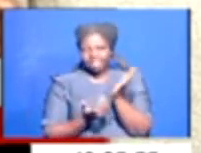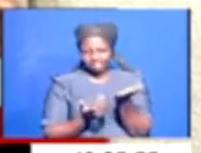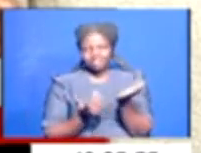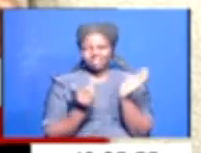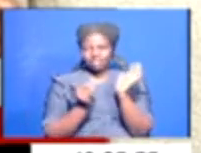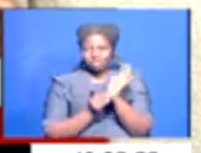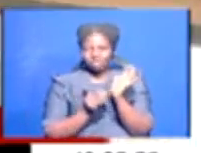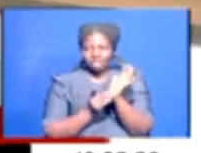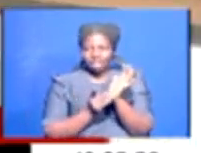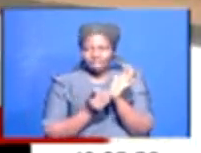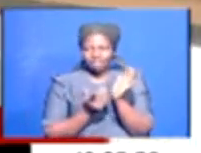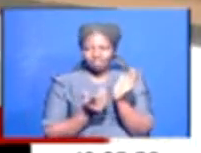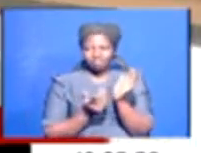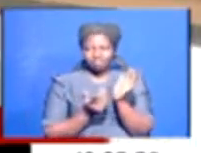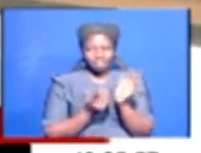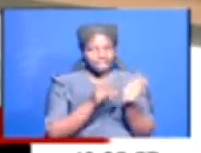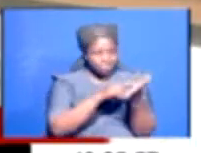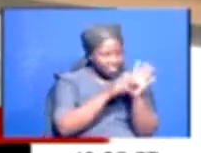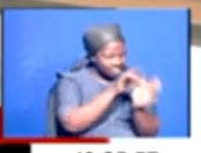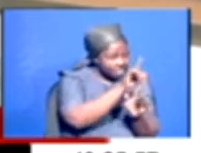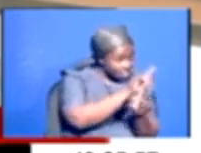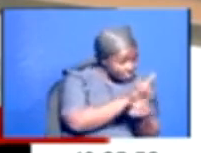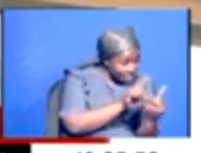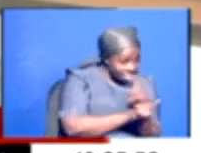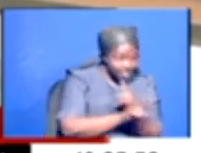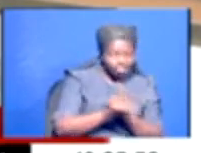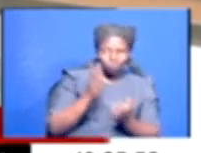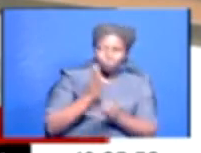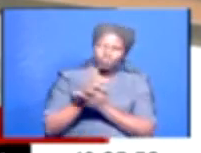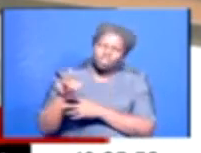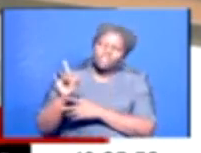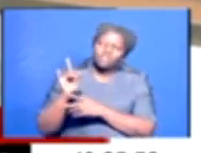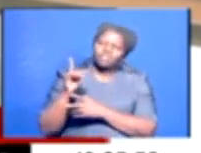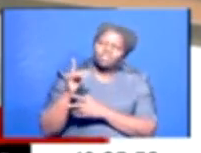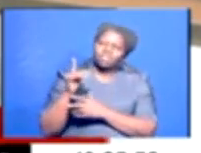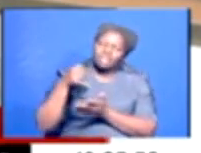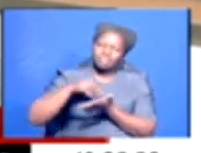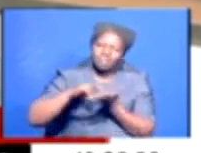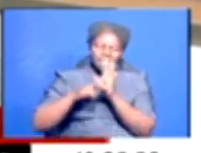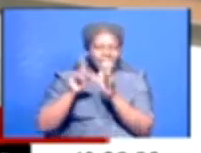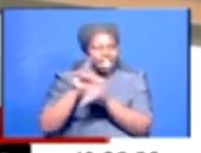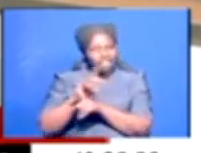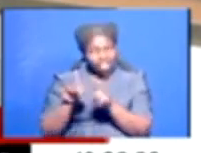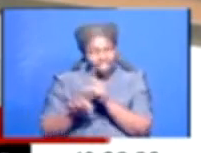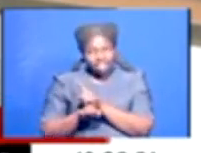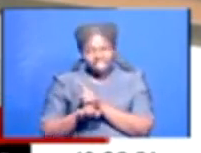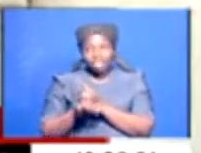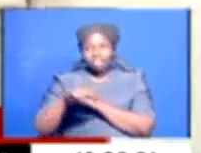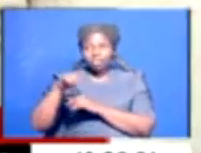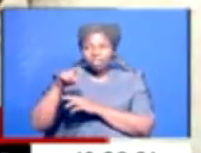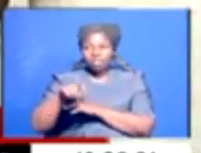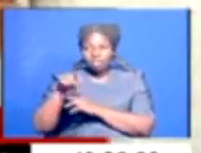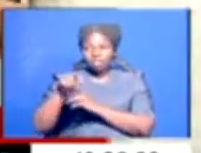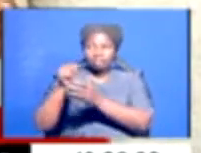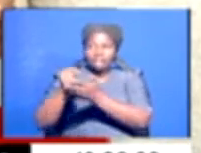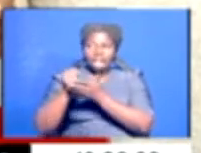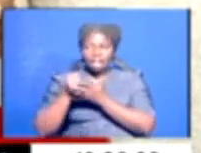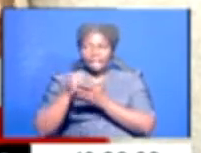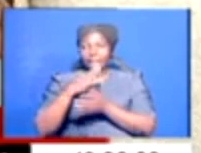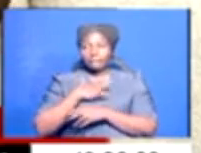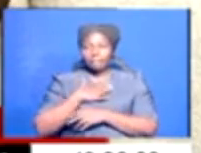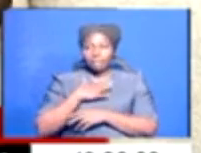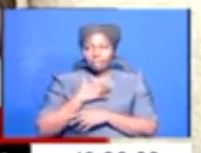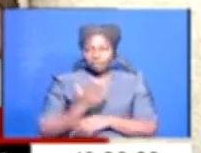Yeah. Hey, he's everything now. Yeah, he's everything. Uh-huh. Now. You know, you need to help with me. You just give